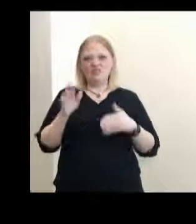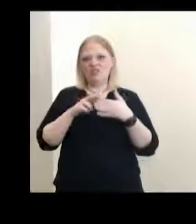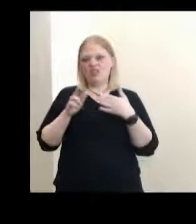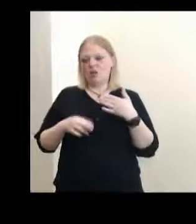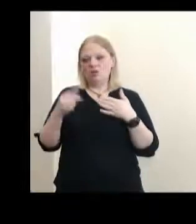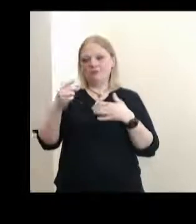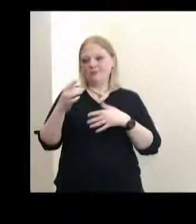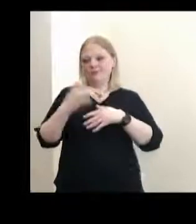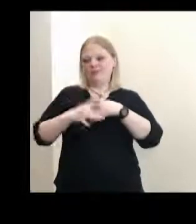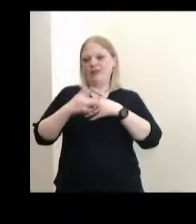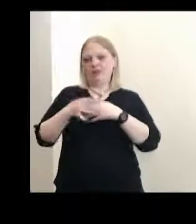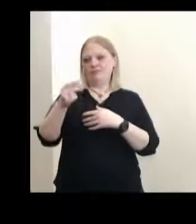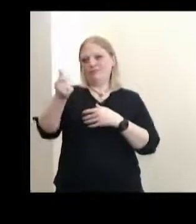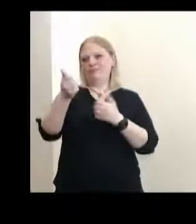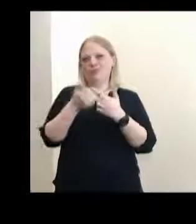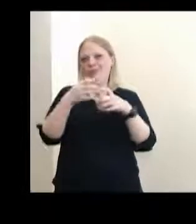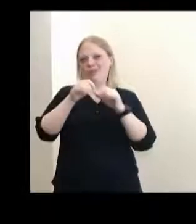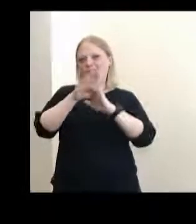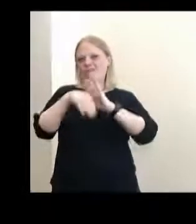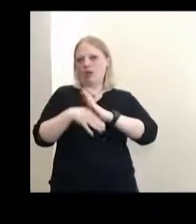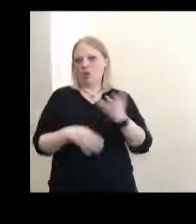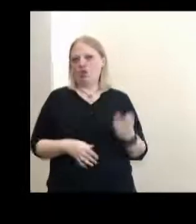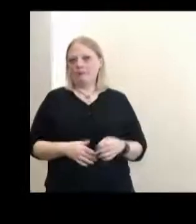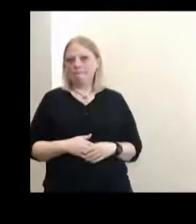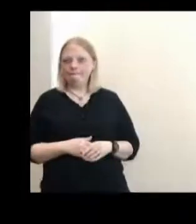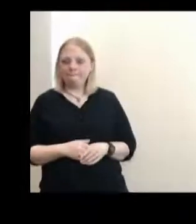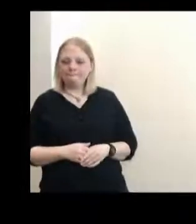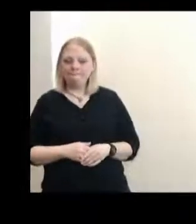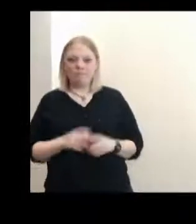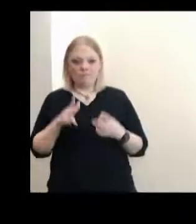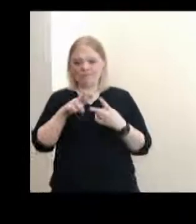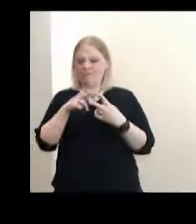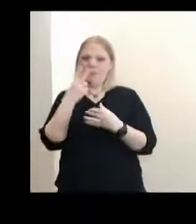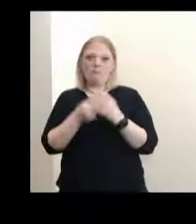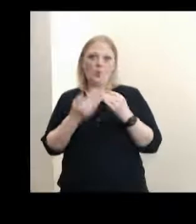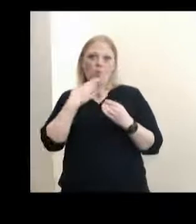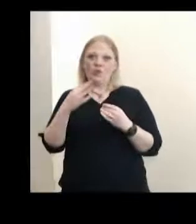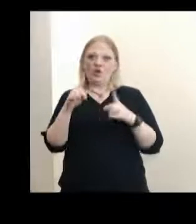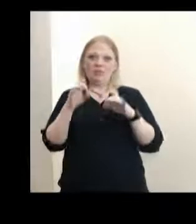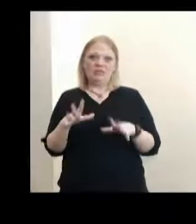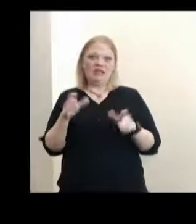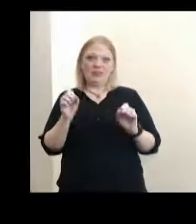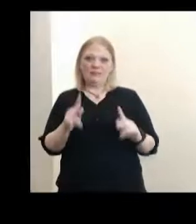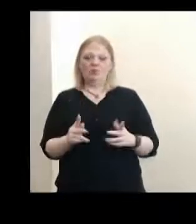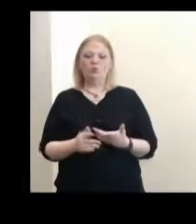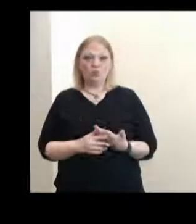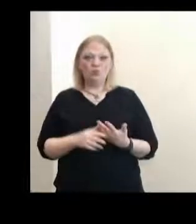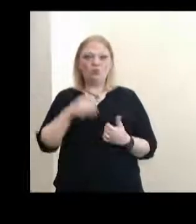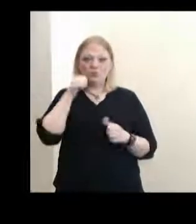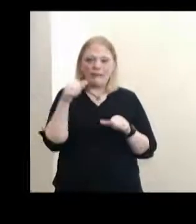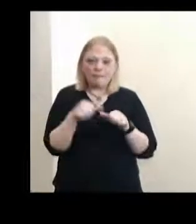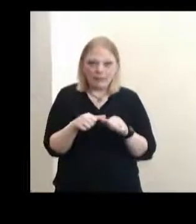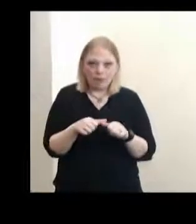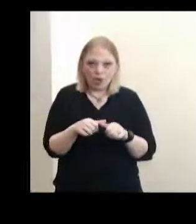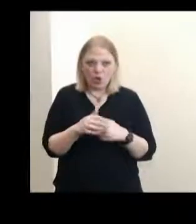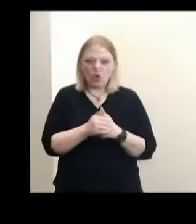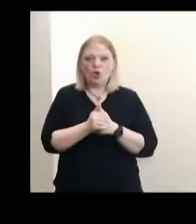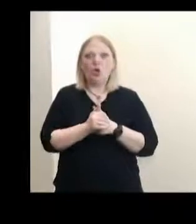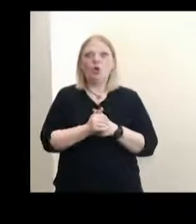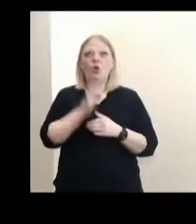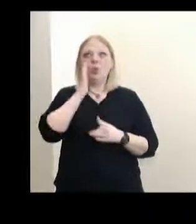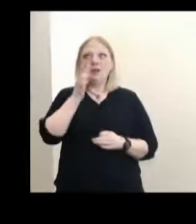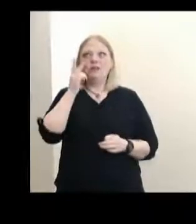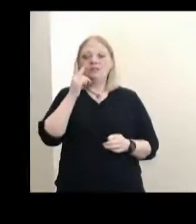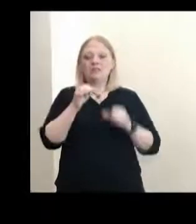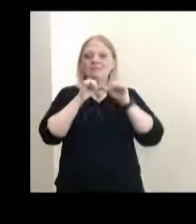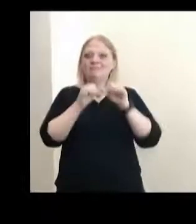you'll get them on site, usually within a half an hour. So those are both good testing opportunities. Remember, we are going to continue to